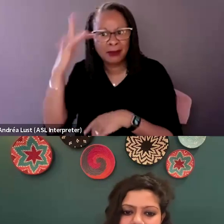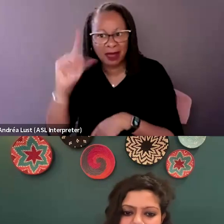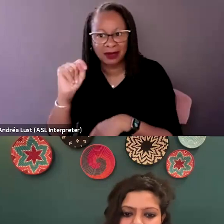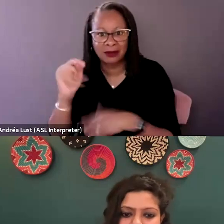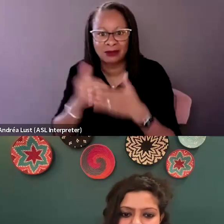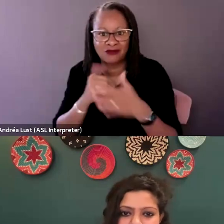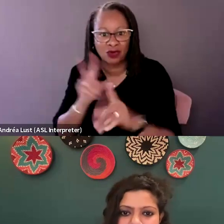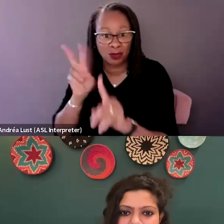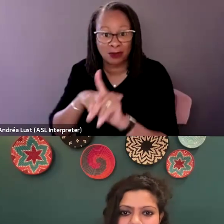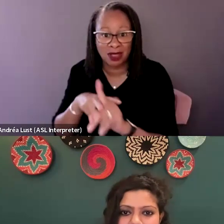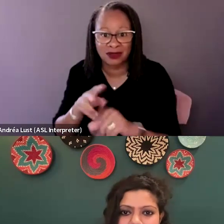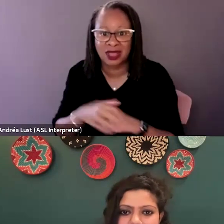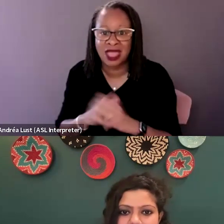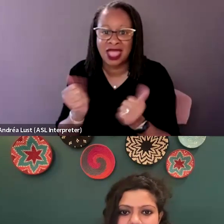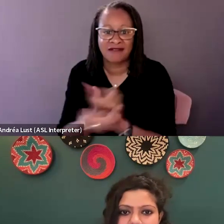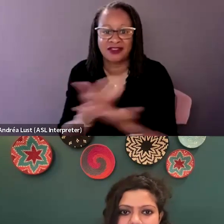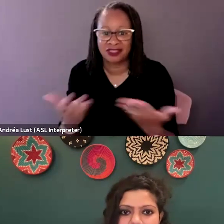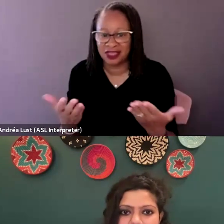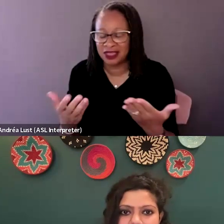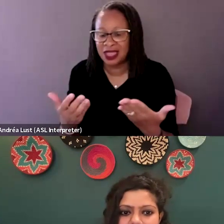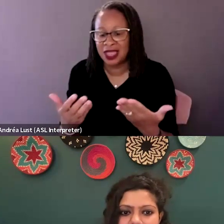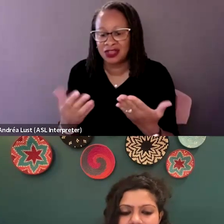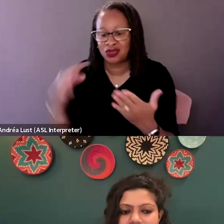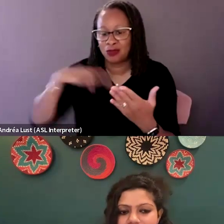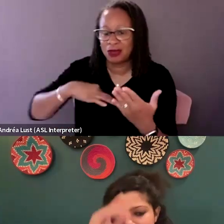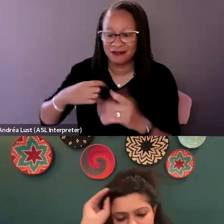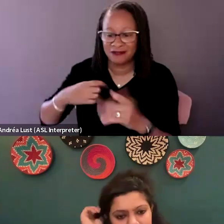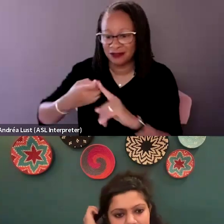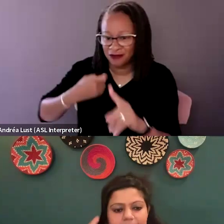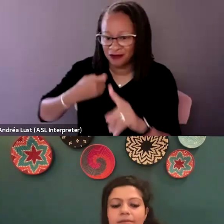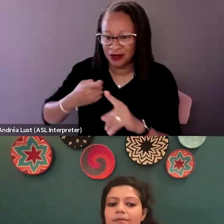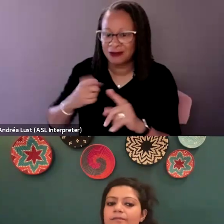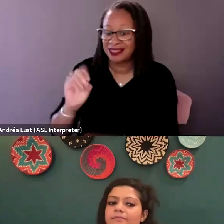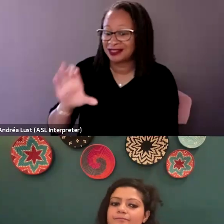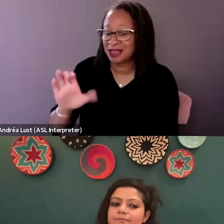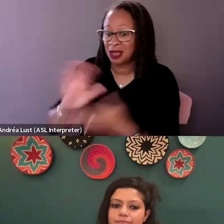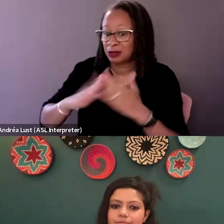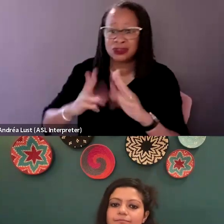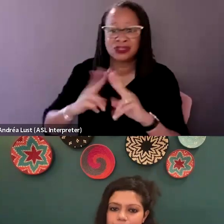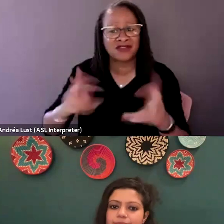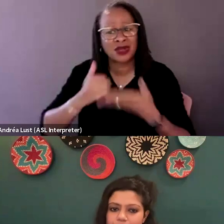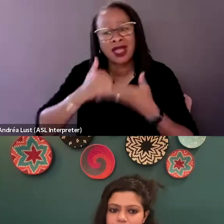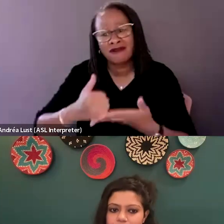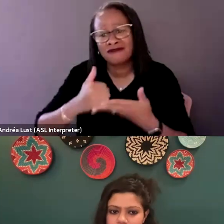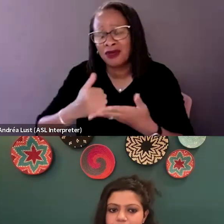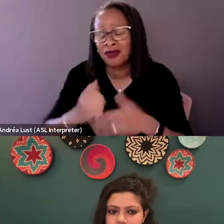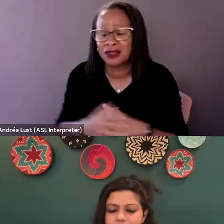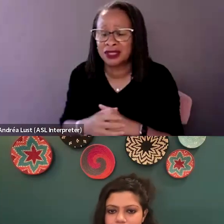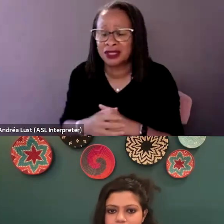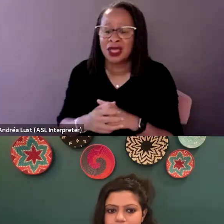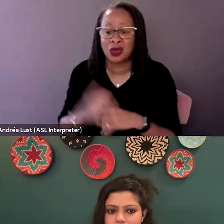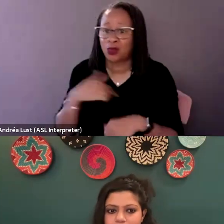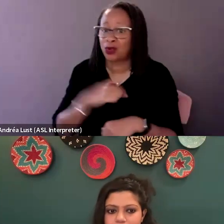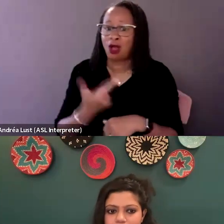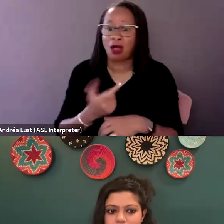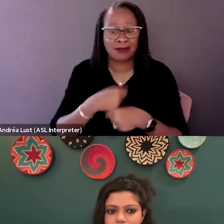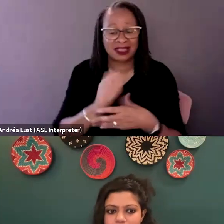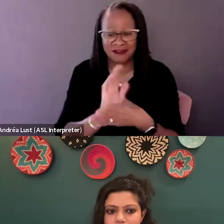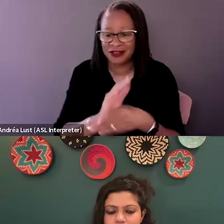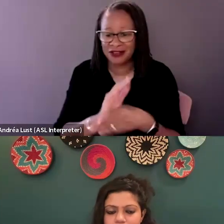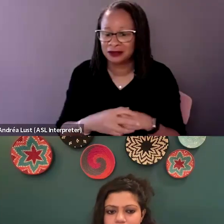a major part of it. And in order to talk about funding, I have to say that there is a major lack of infrastructure for